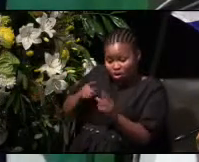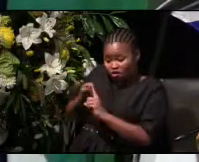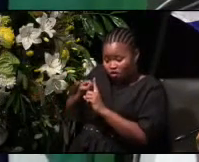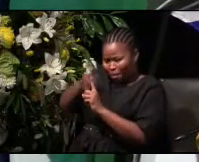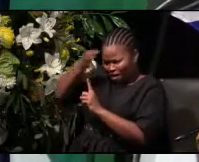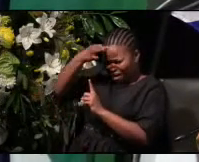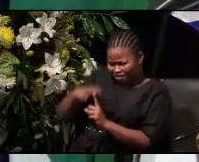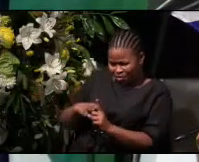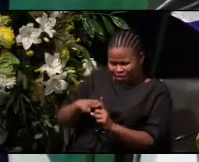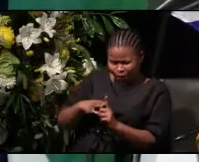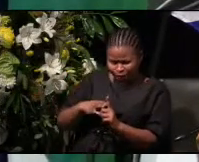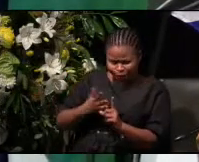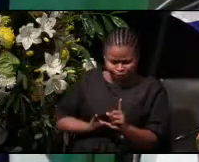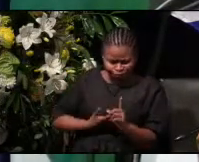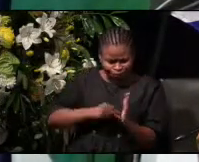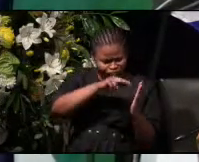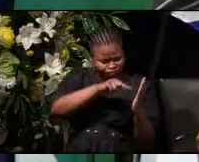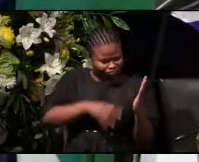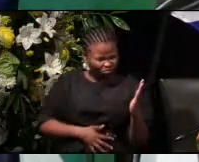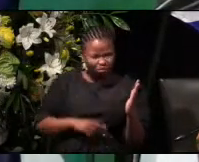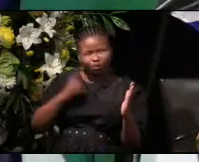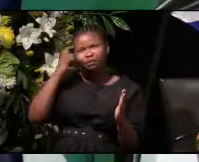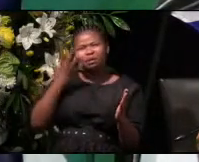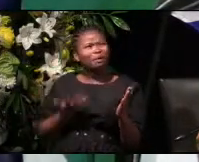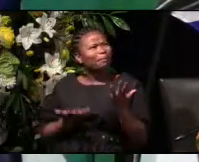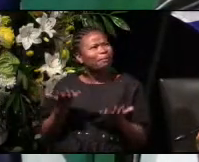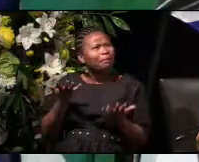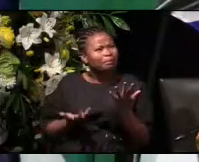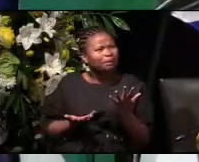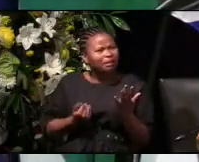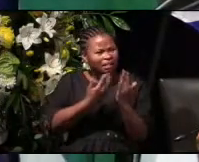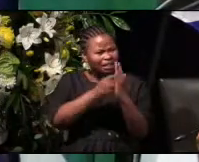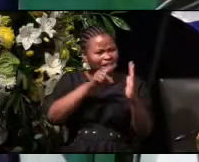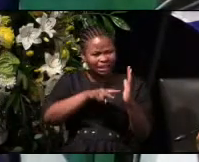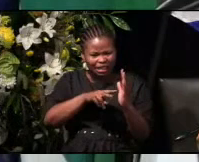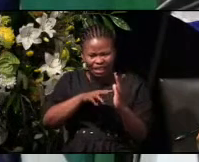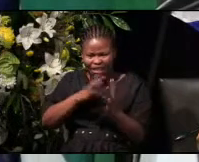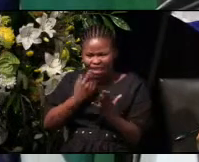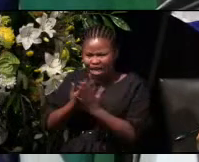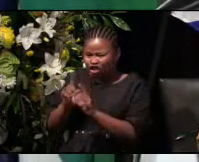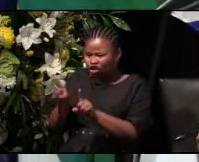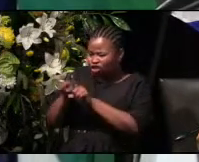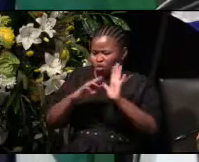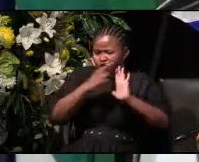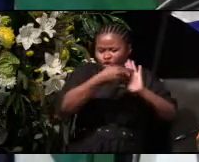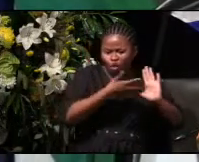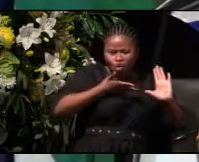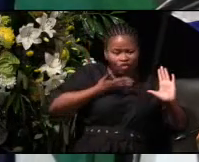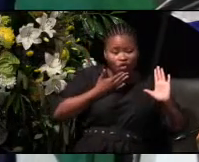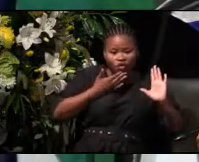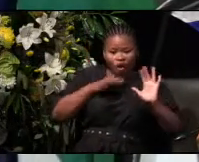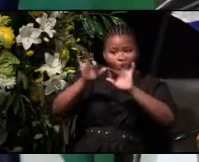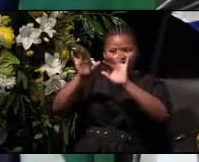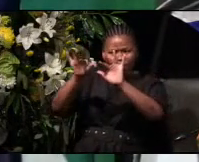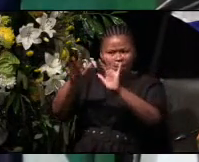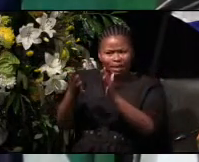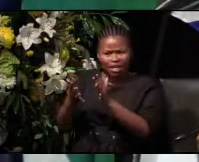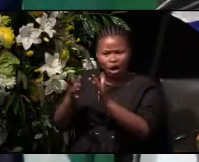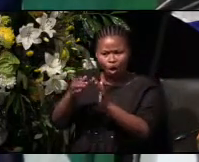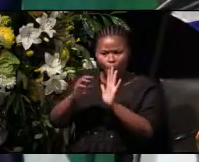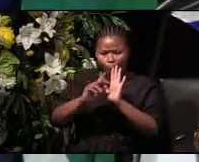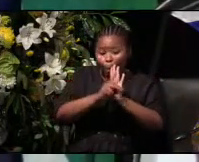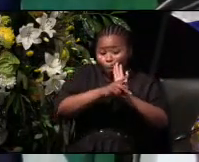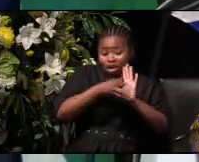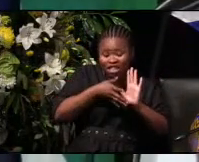from government and read you wonder today does this really captures the role of a public policy